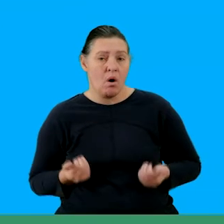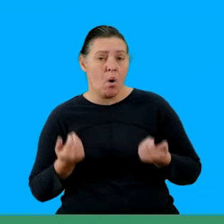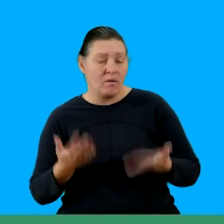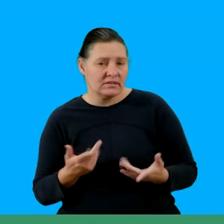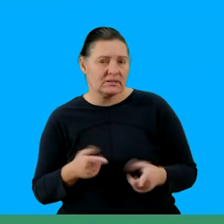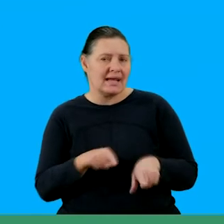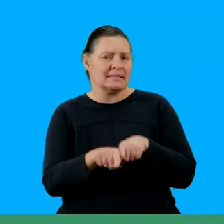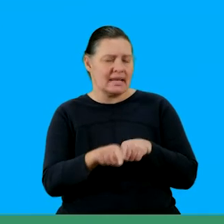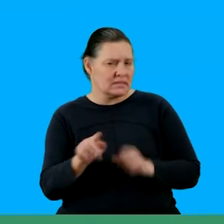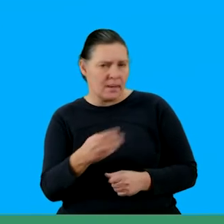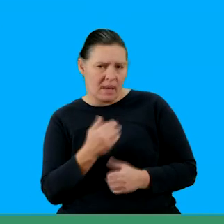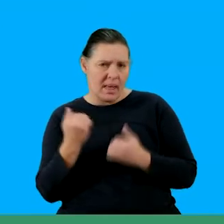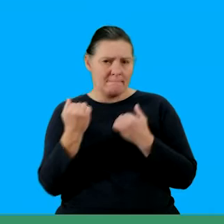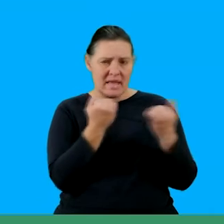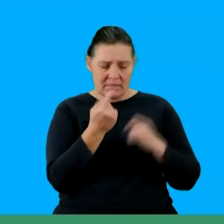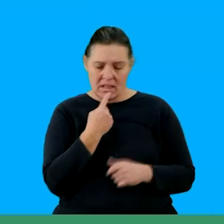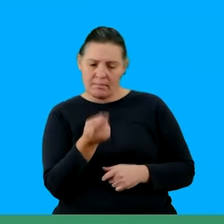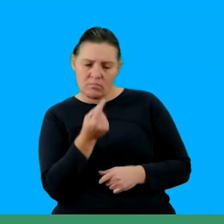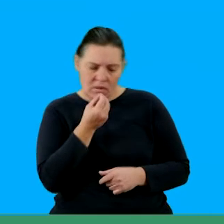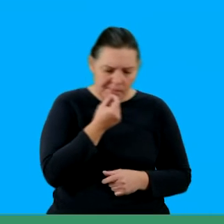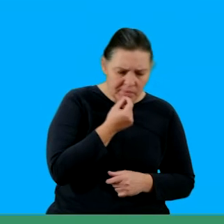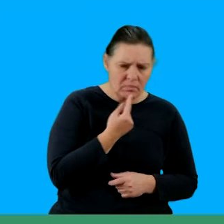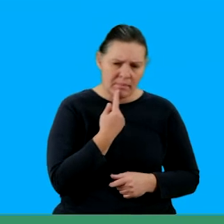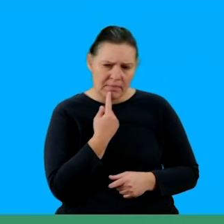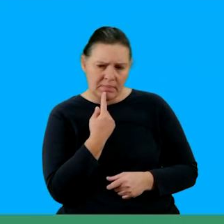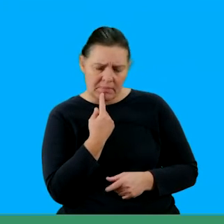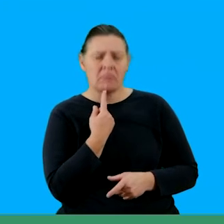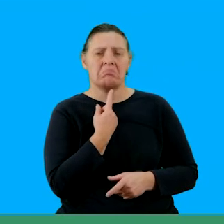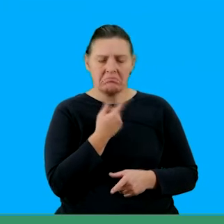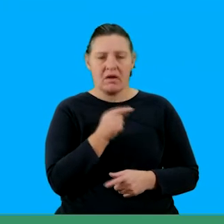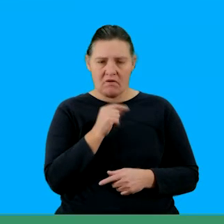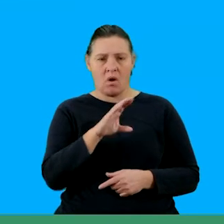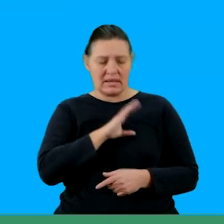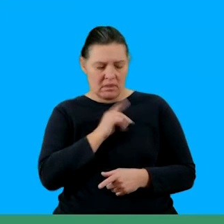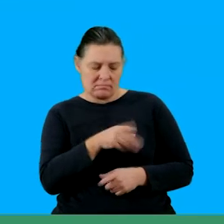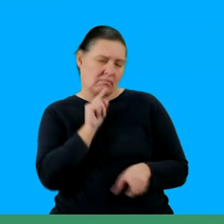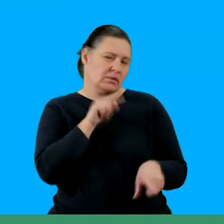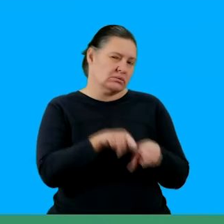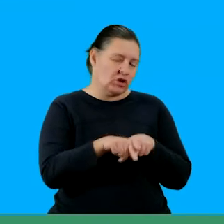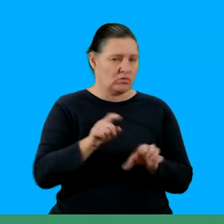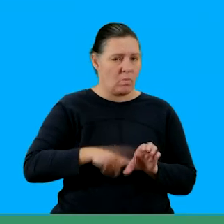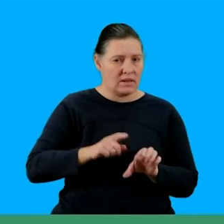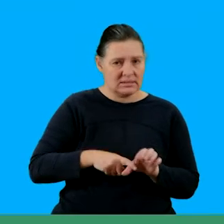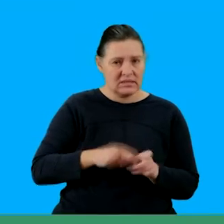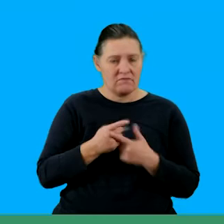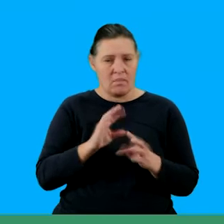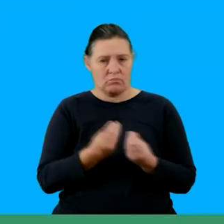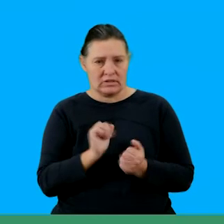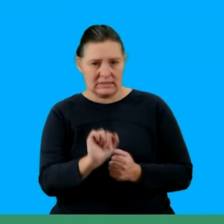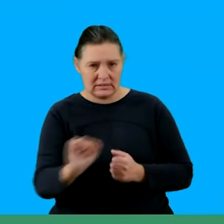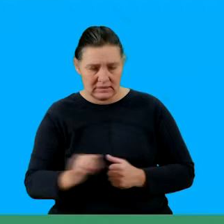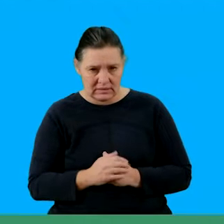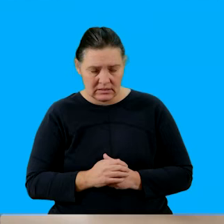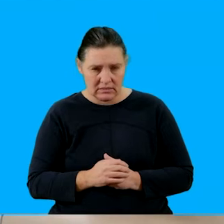offer testers of maize meal to consumers in order for the consumers to test the quality of their